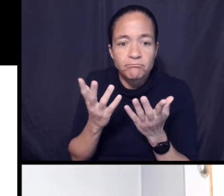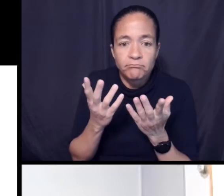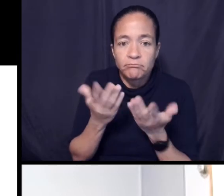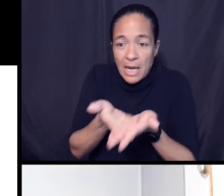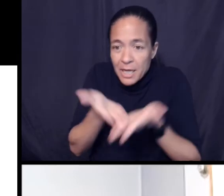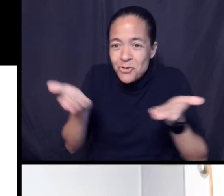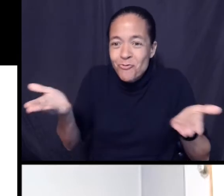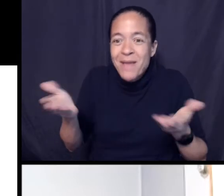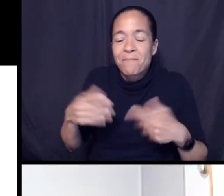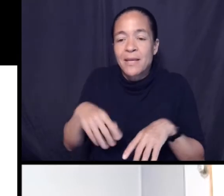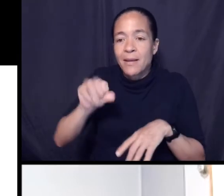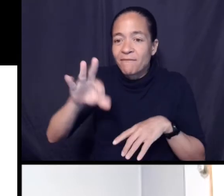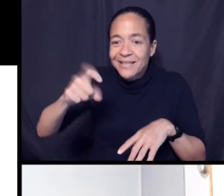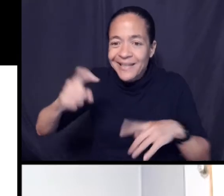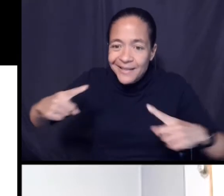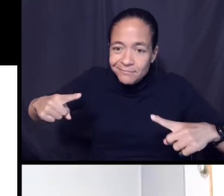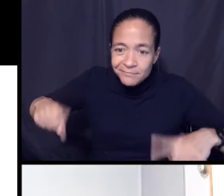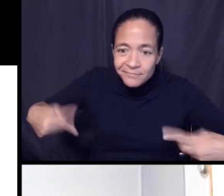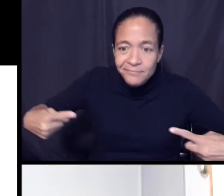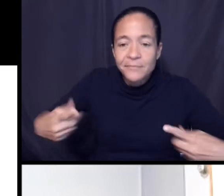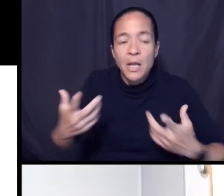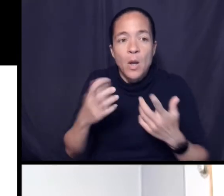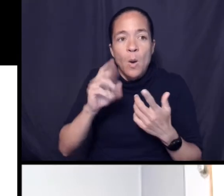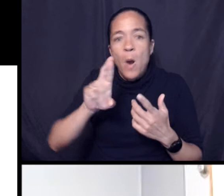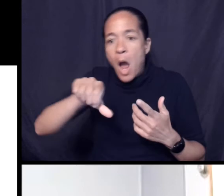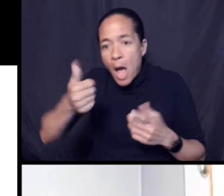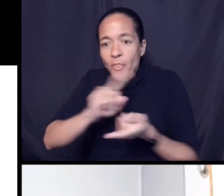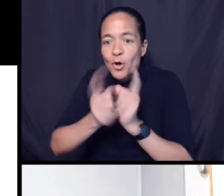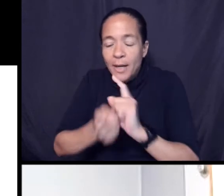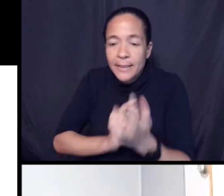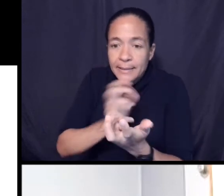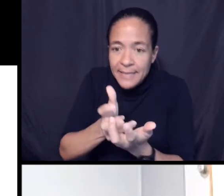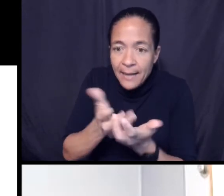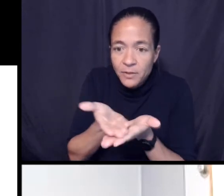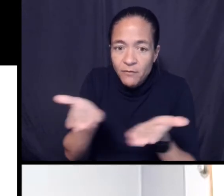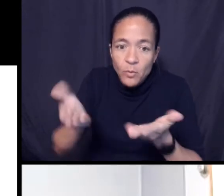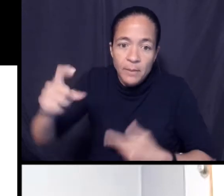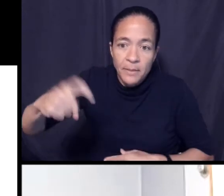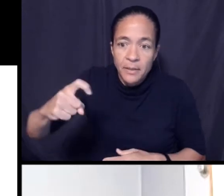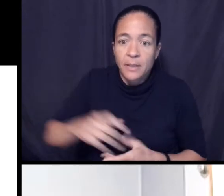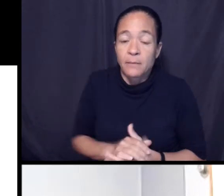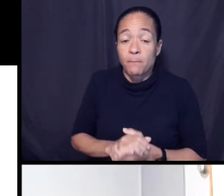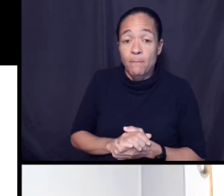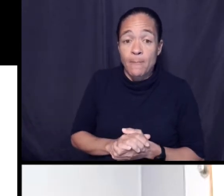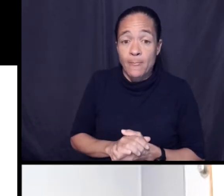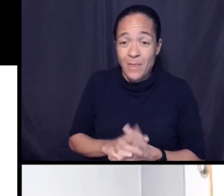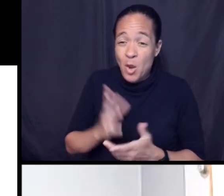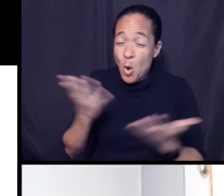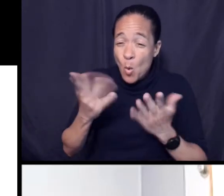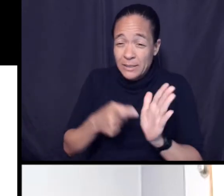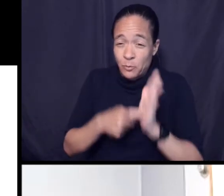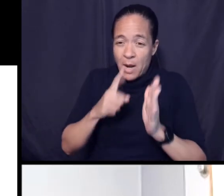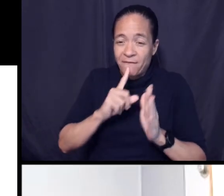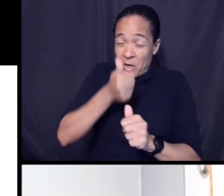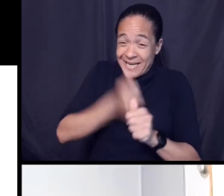SMOs, AFOs, wheelchair, medical strollers, other adaptive equipment is important. And what is required for each child